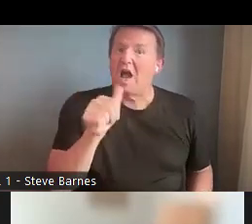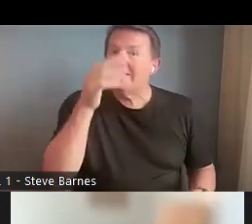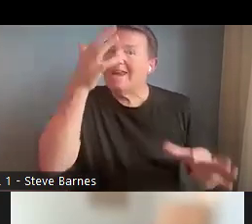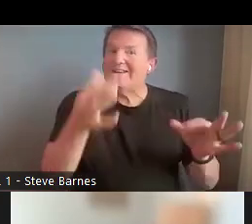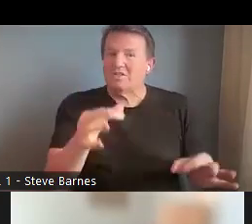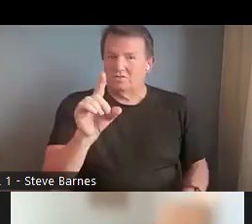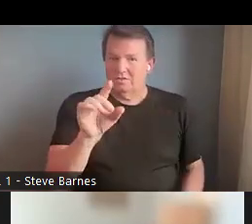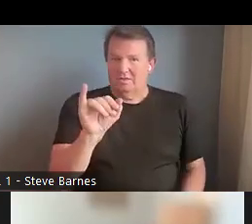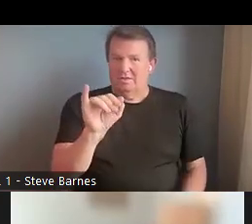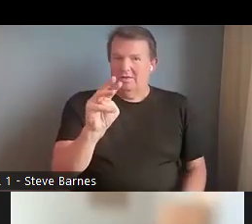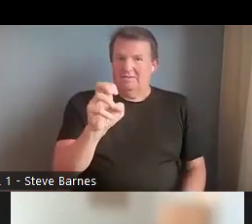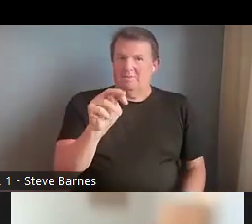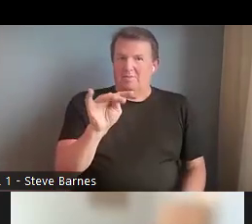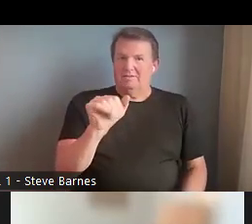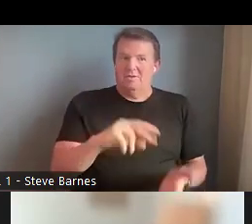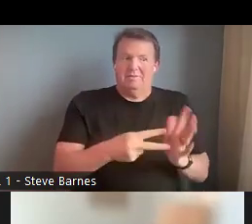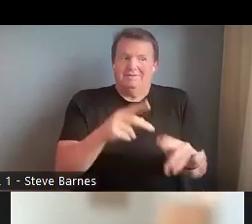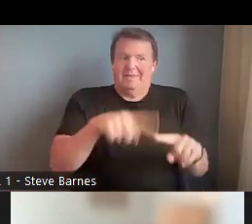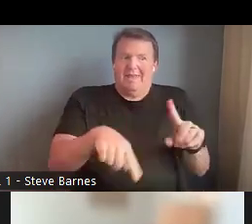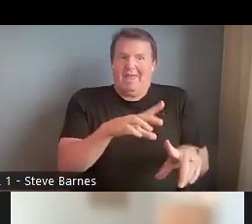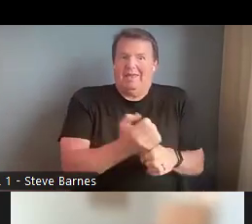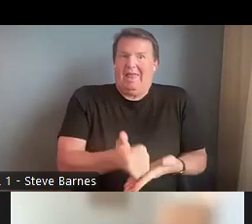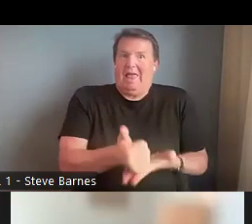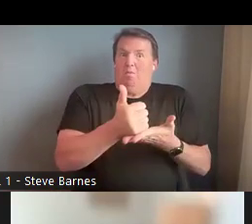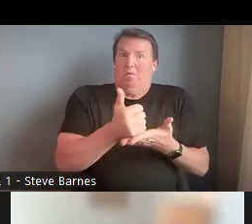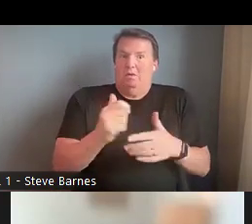healthcare and support services needed to get a diagnosis.